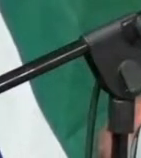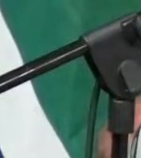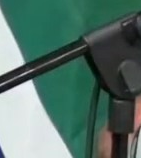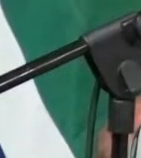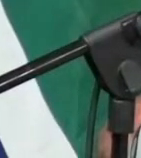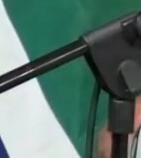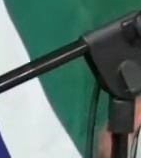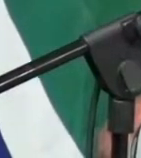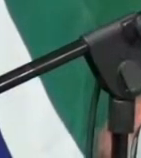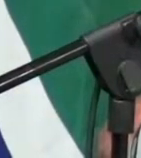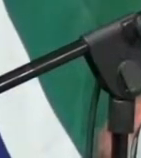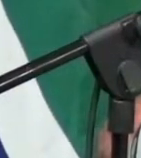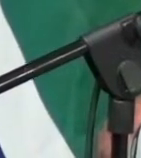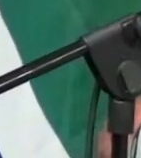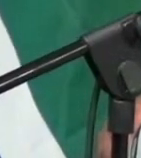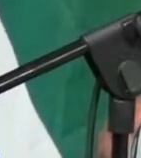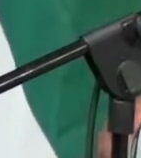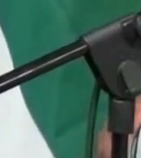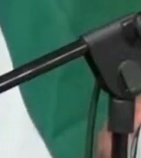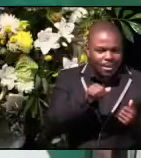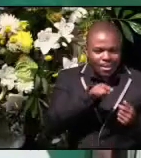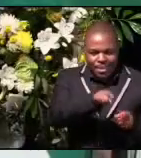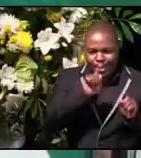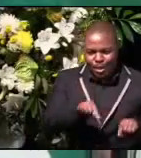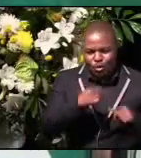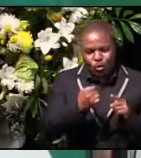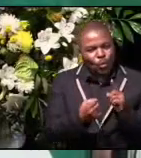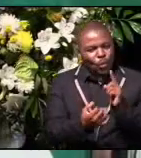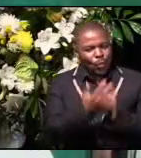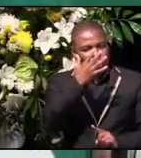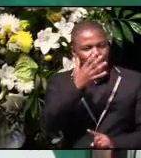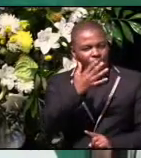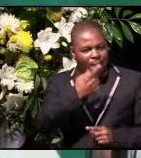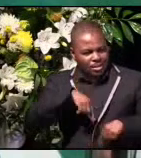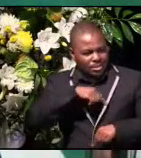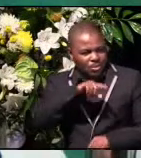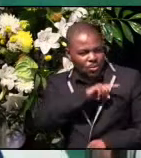betray the values of liberation